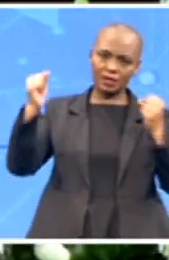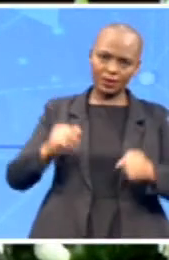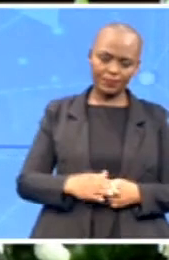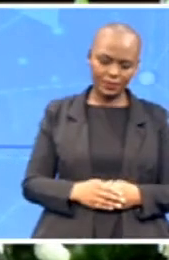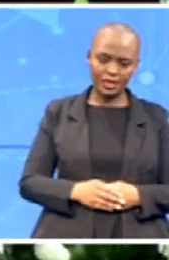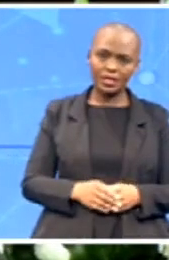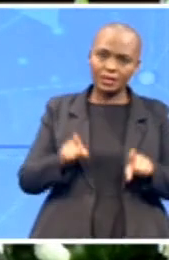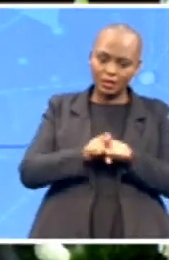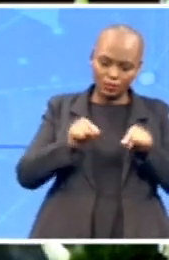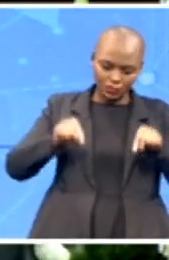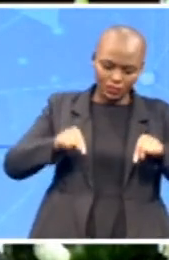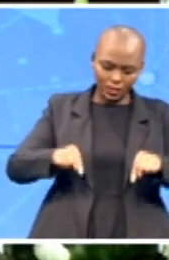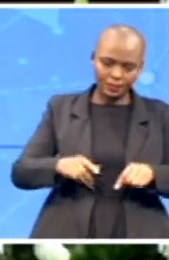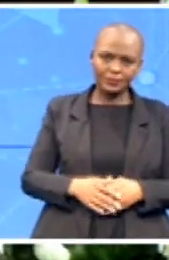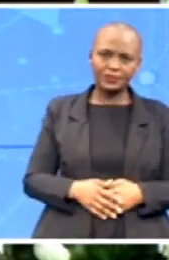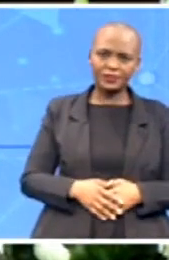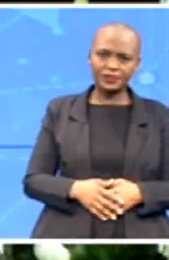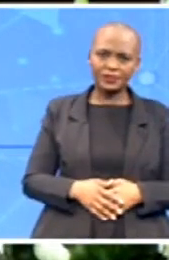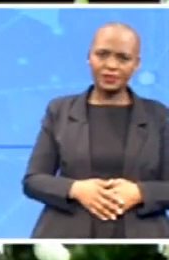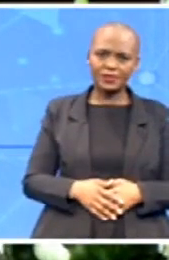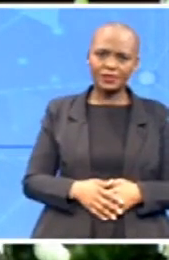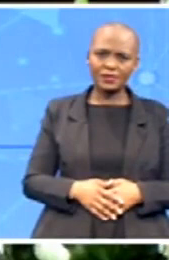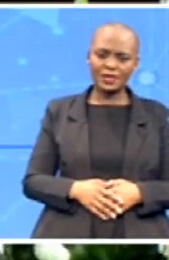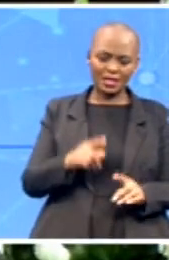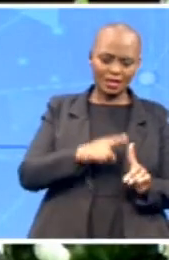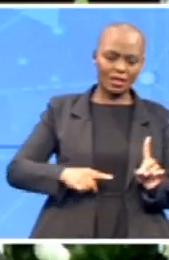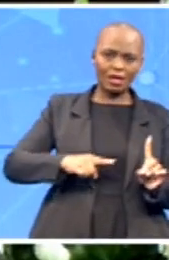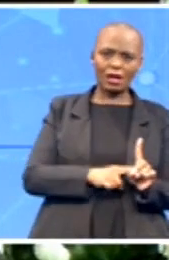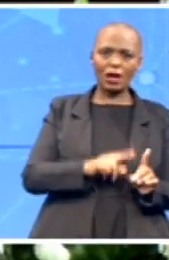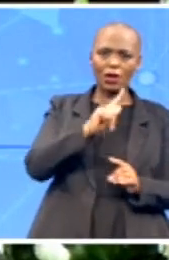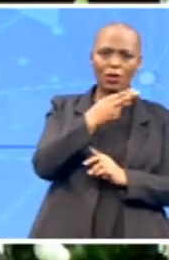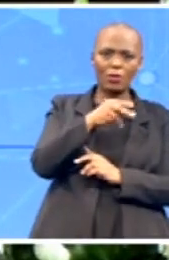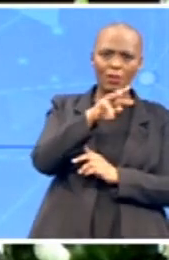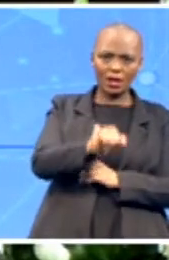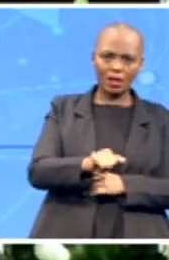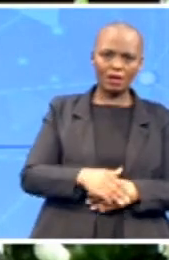Sifukufuku sa Komphela who police, how naya to see.